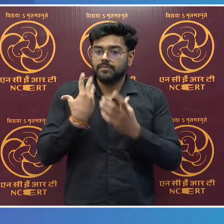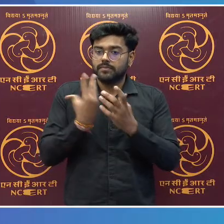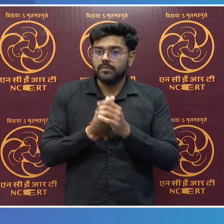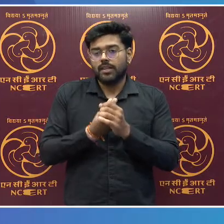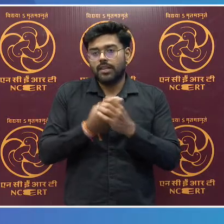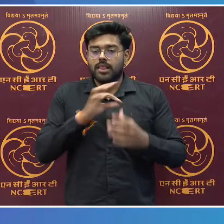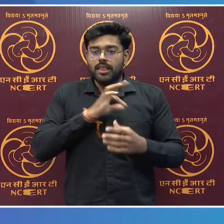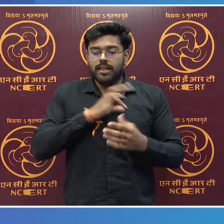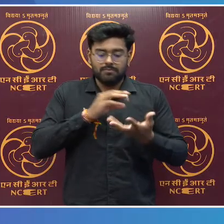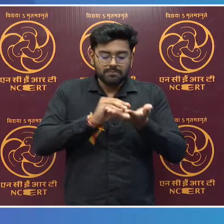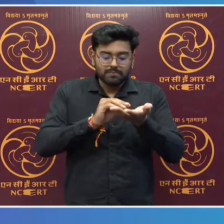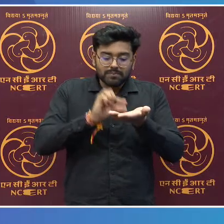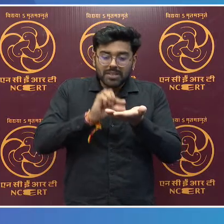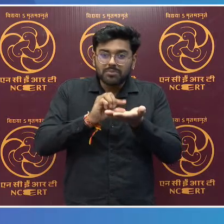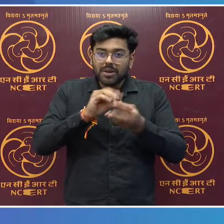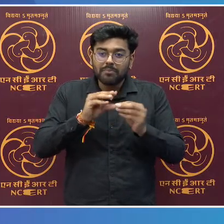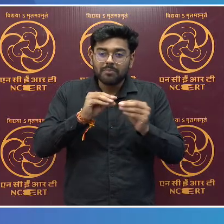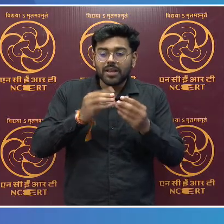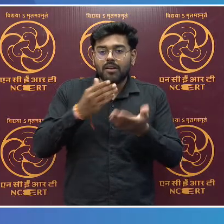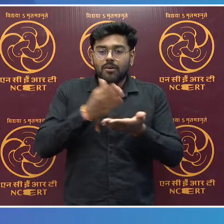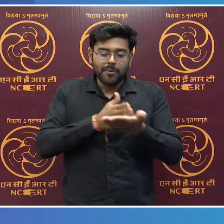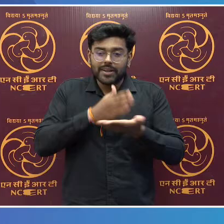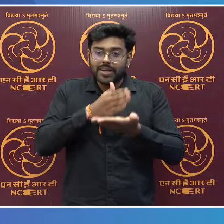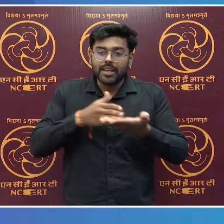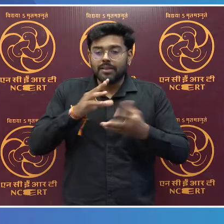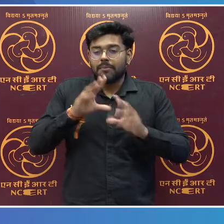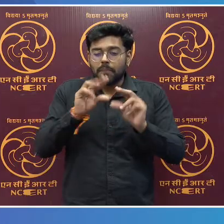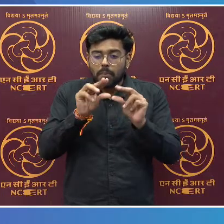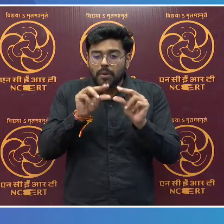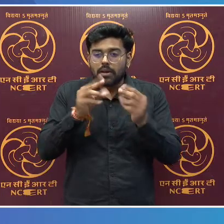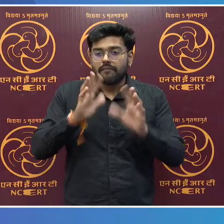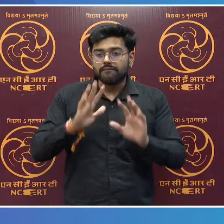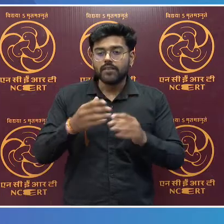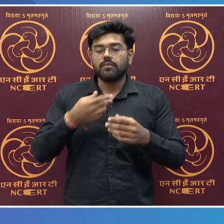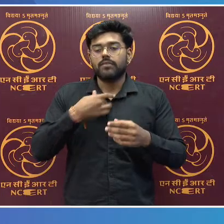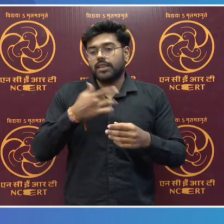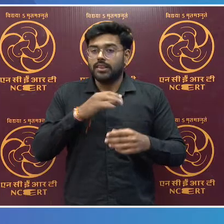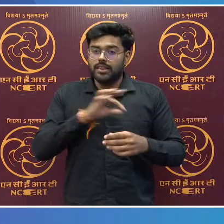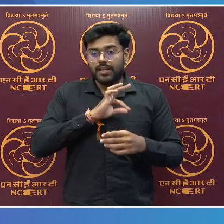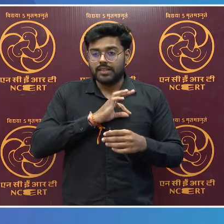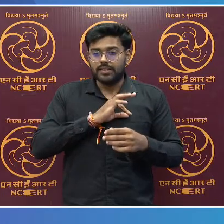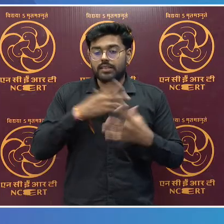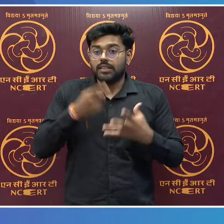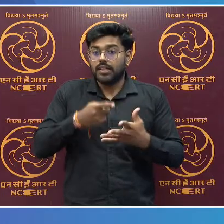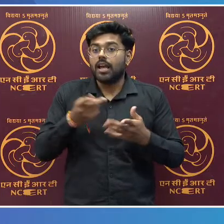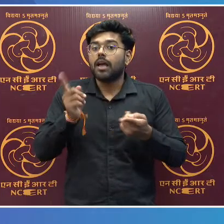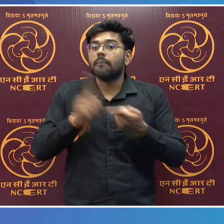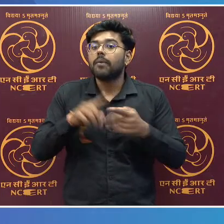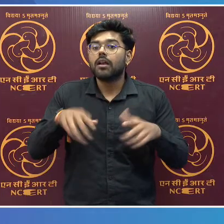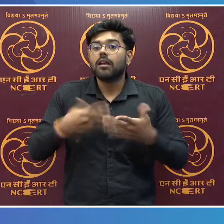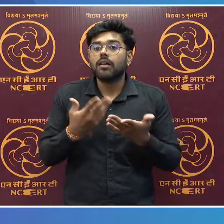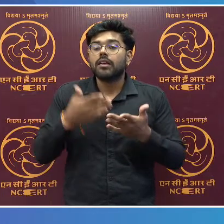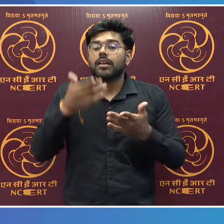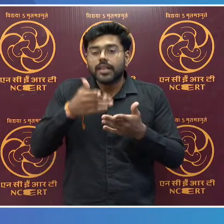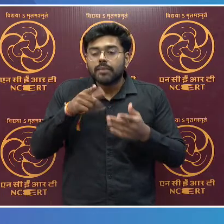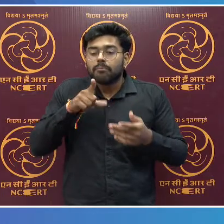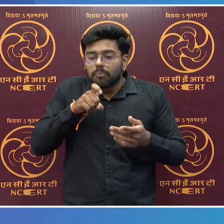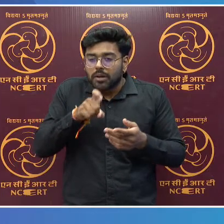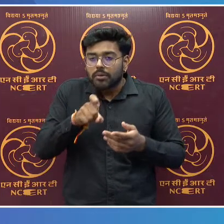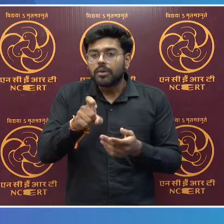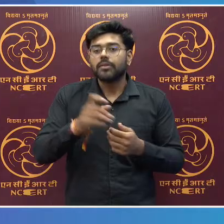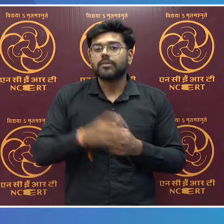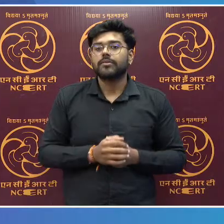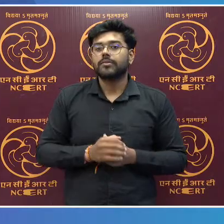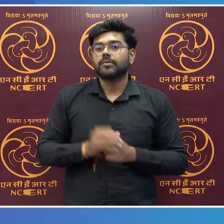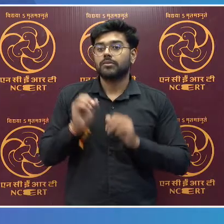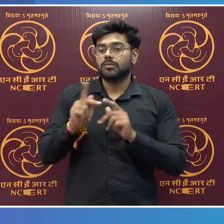which is fluffy, we like cakes which are fluffy. So that fluffiness is coming from where? It is coming from a microorganism. Okay. Does